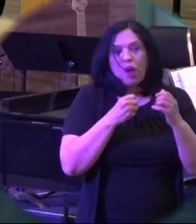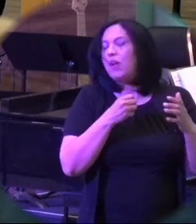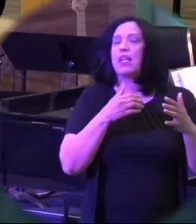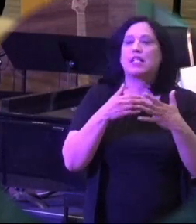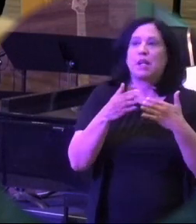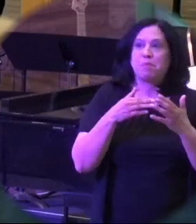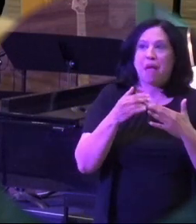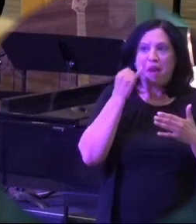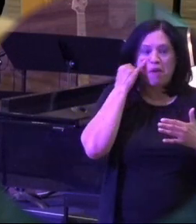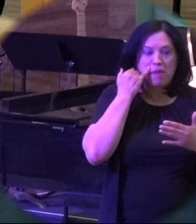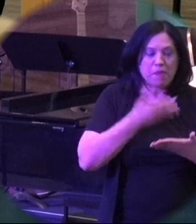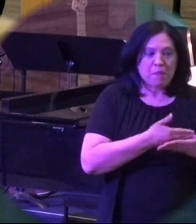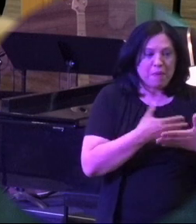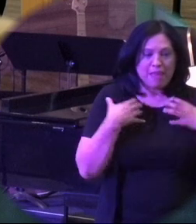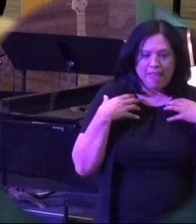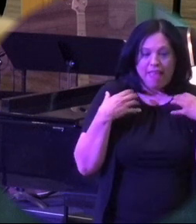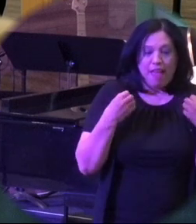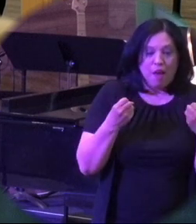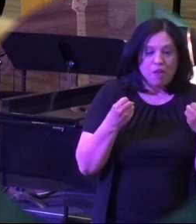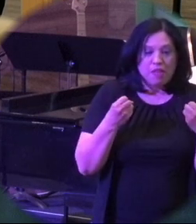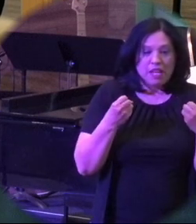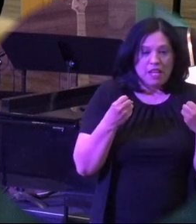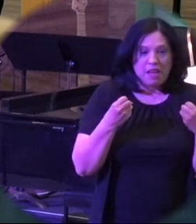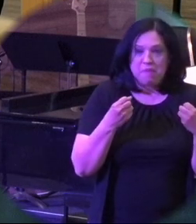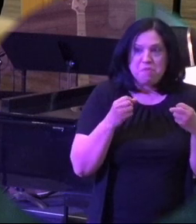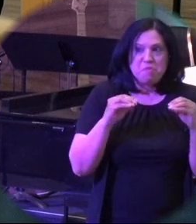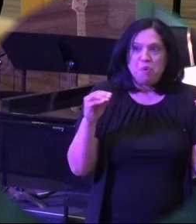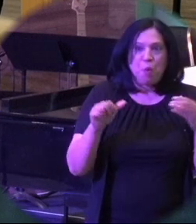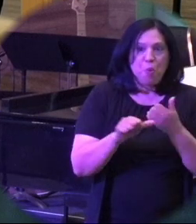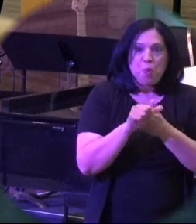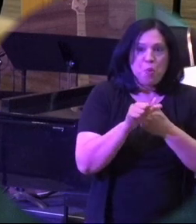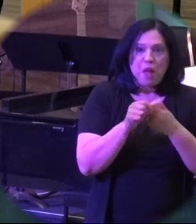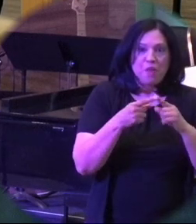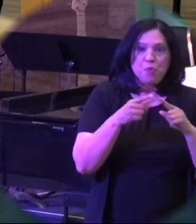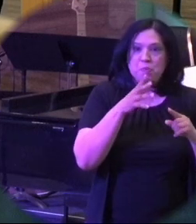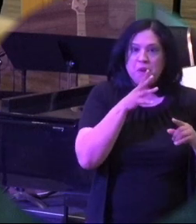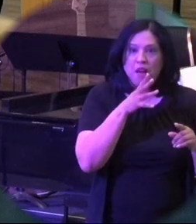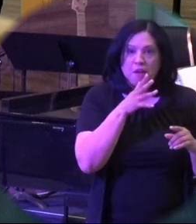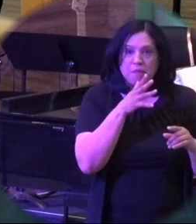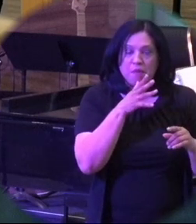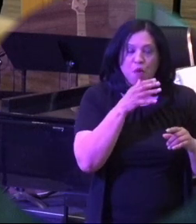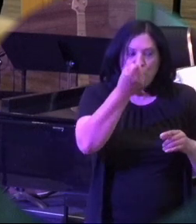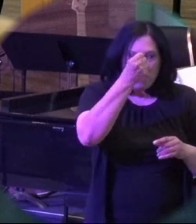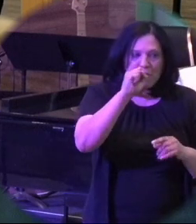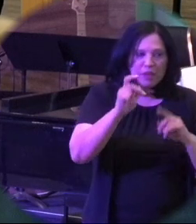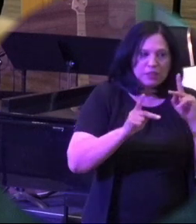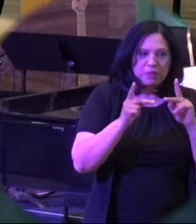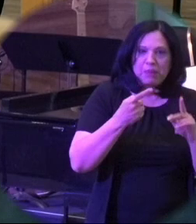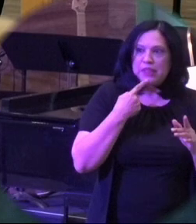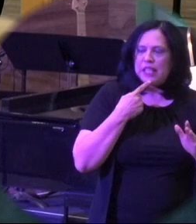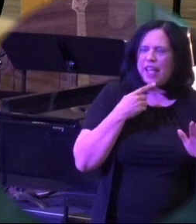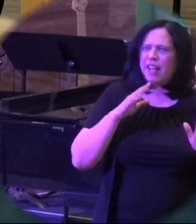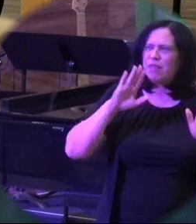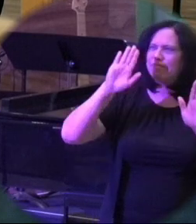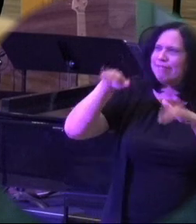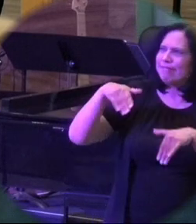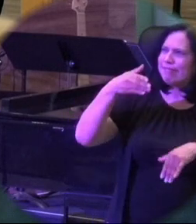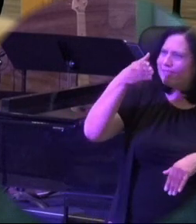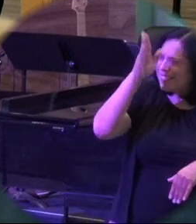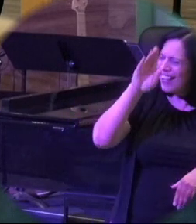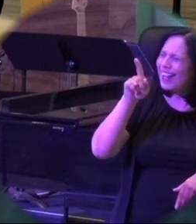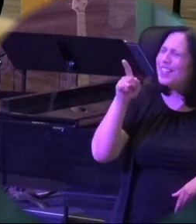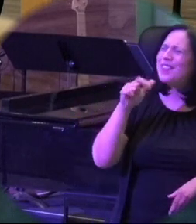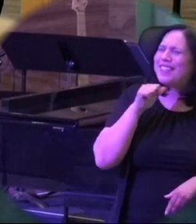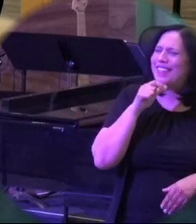mother's life, rebellious humans say, no, God, you're not right. That little baby is disposable. And